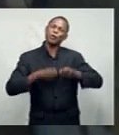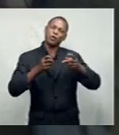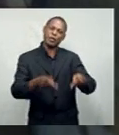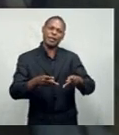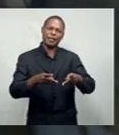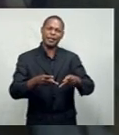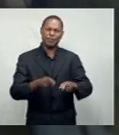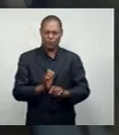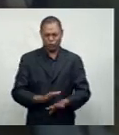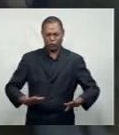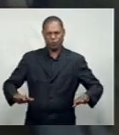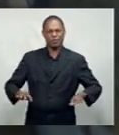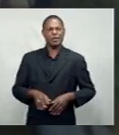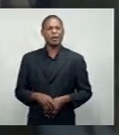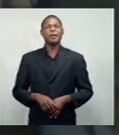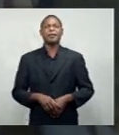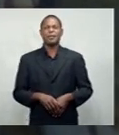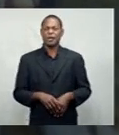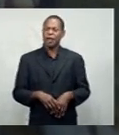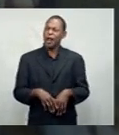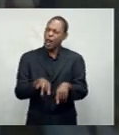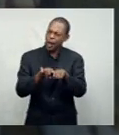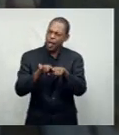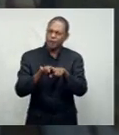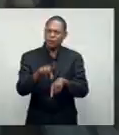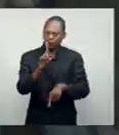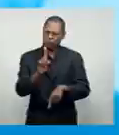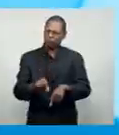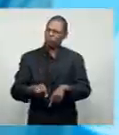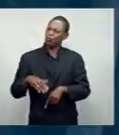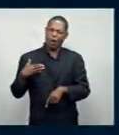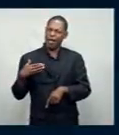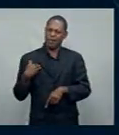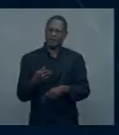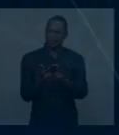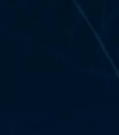and they are doing very well, I think so, into their studies.